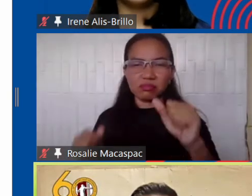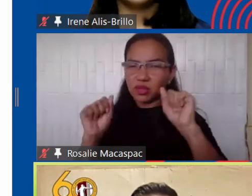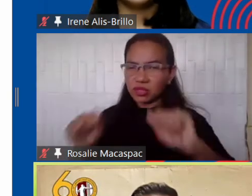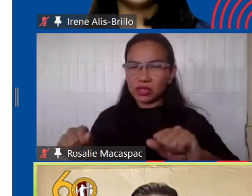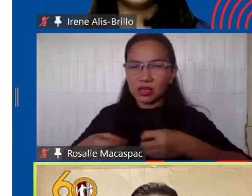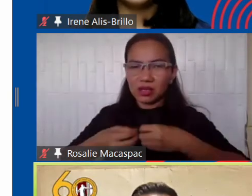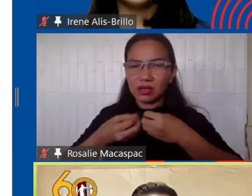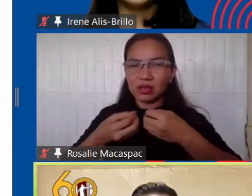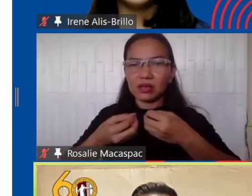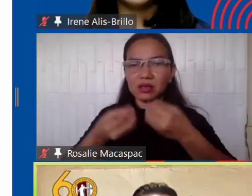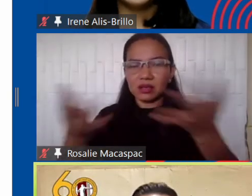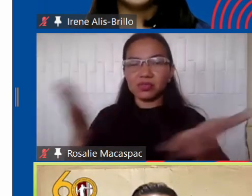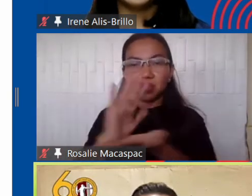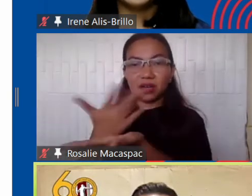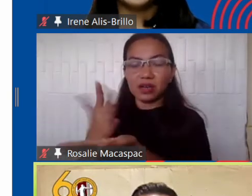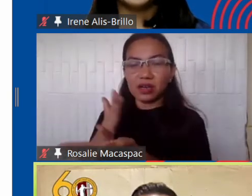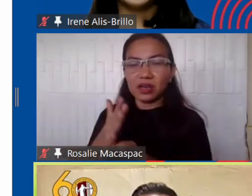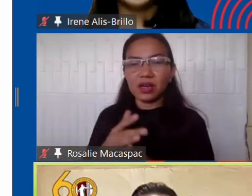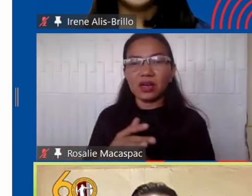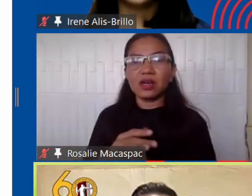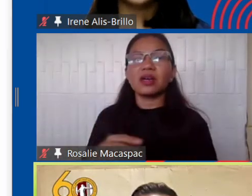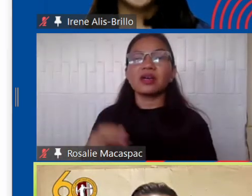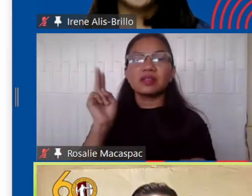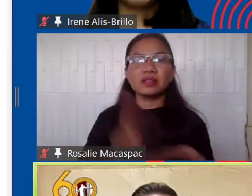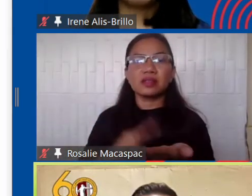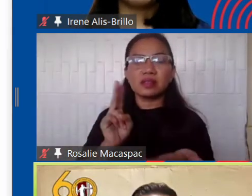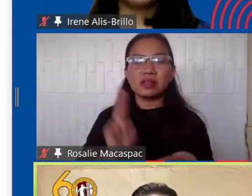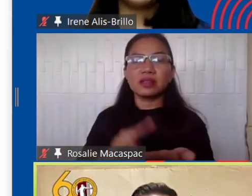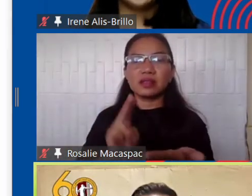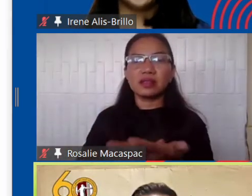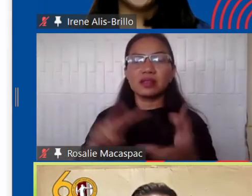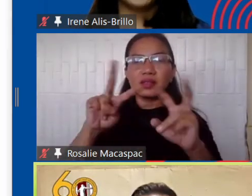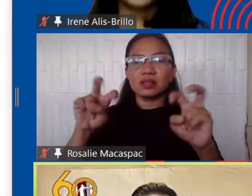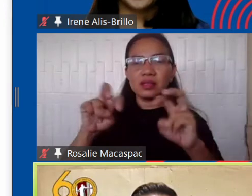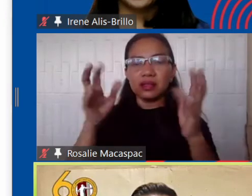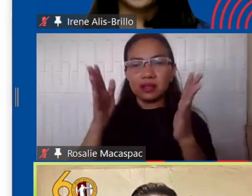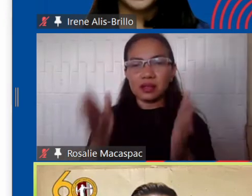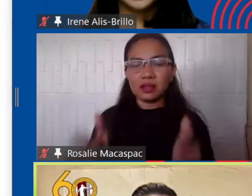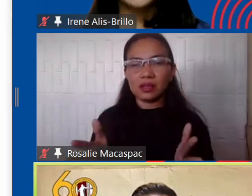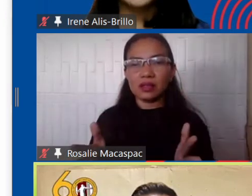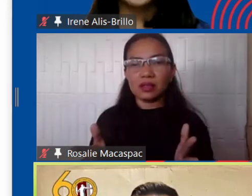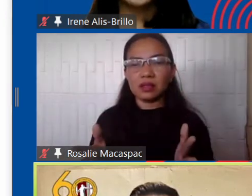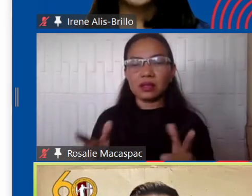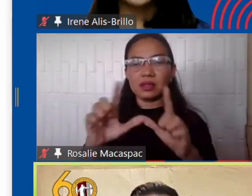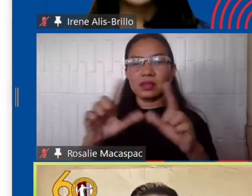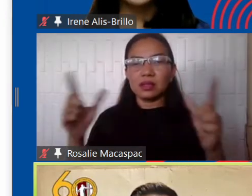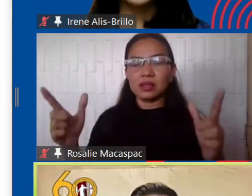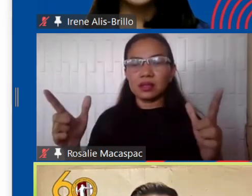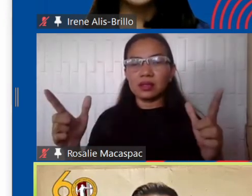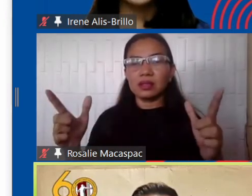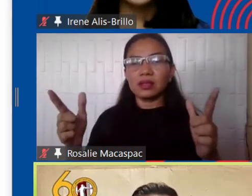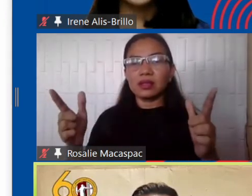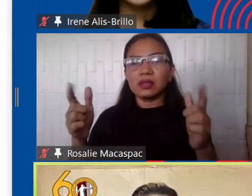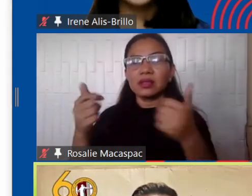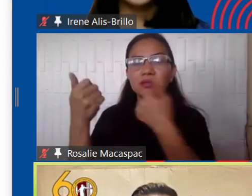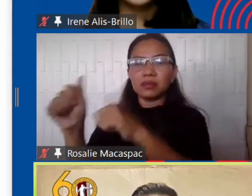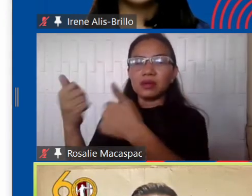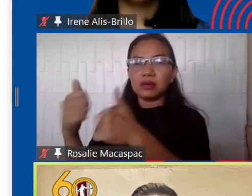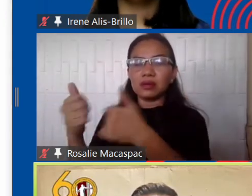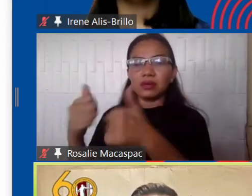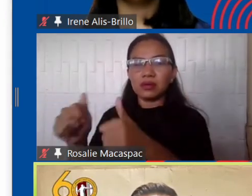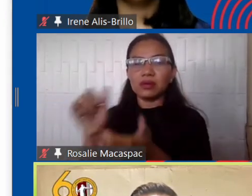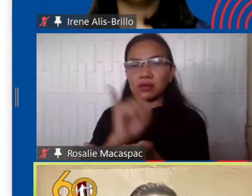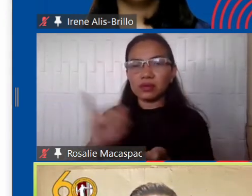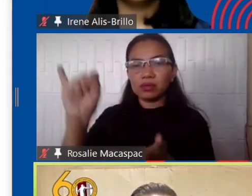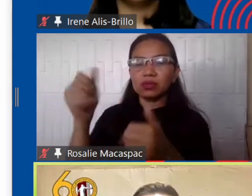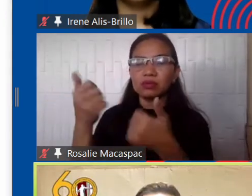signatory is the author, the researcher, and then the library will have to follow. The institution will have to follow